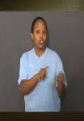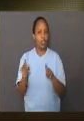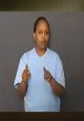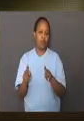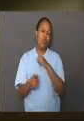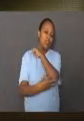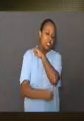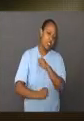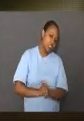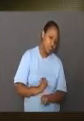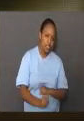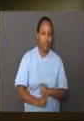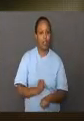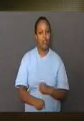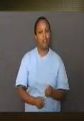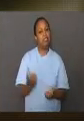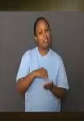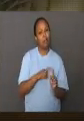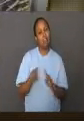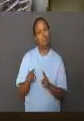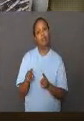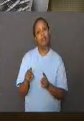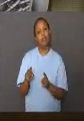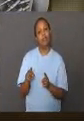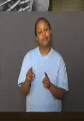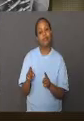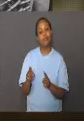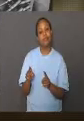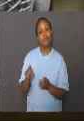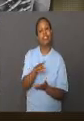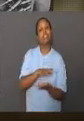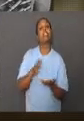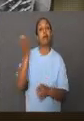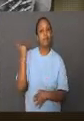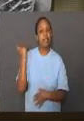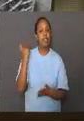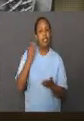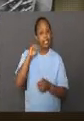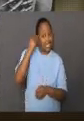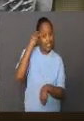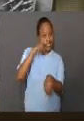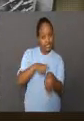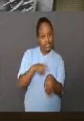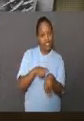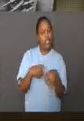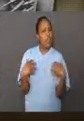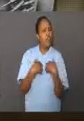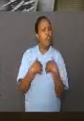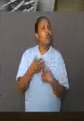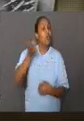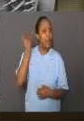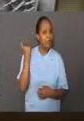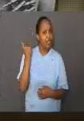suffered poverty and exploitation. The derg was also afraid for